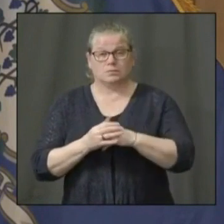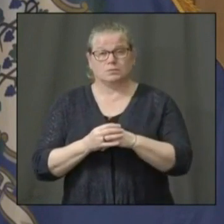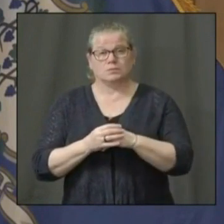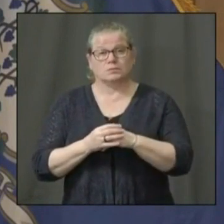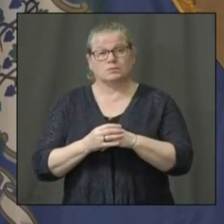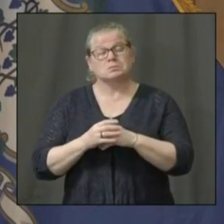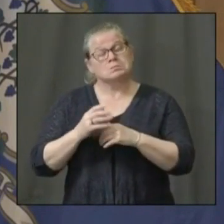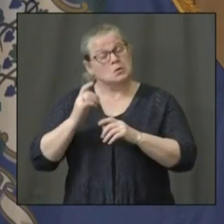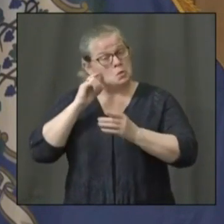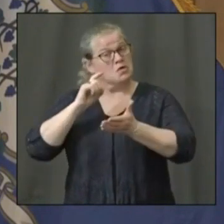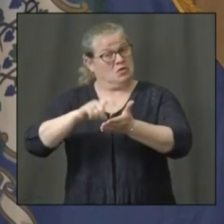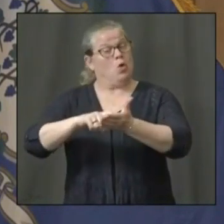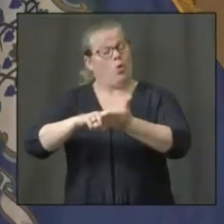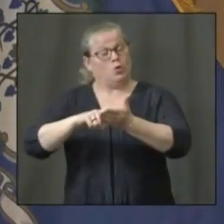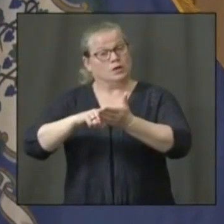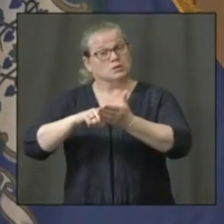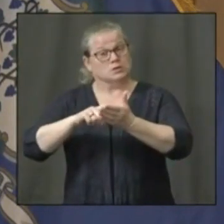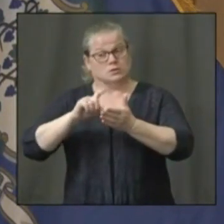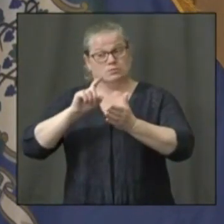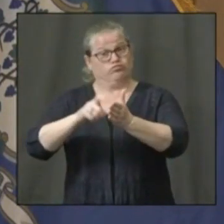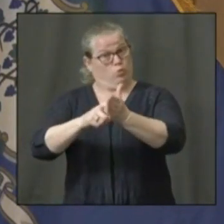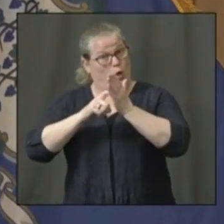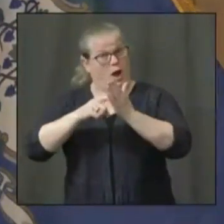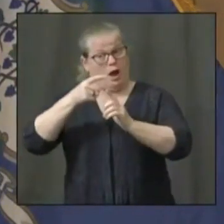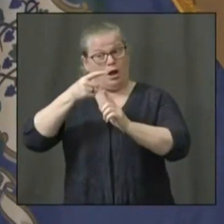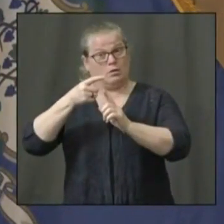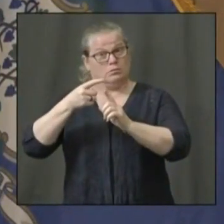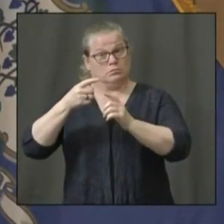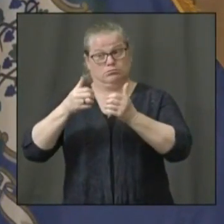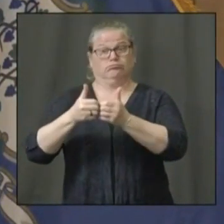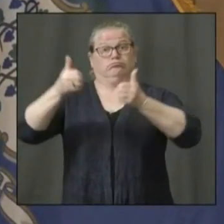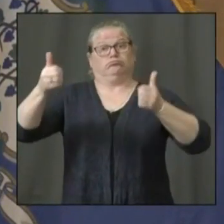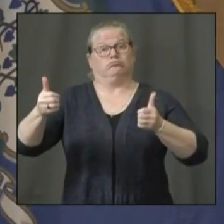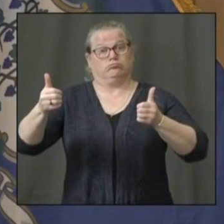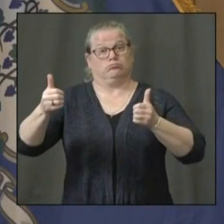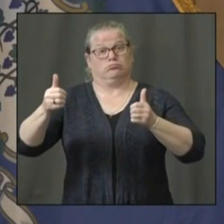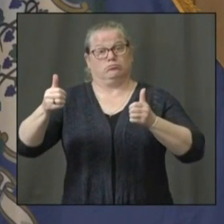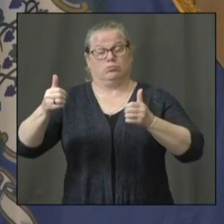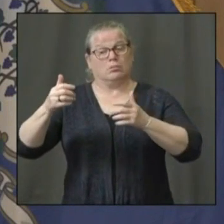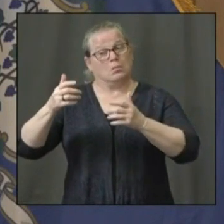some fruits of that. And the fact is that 87